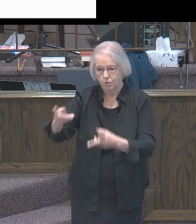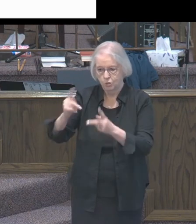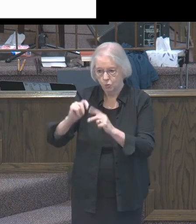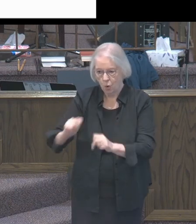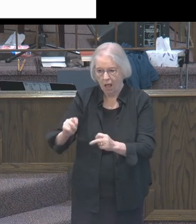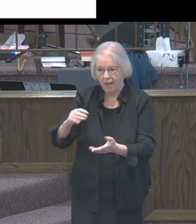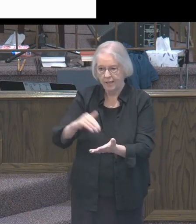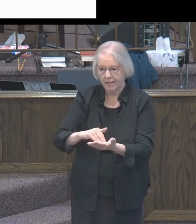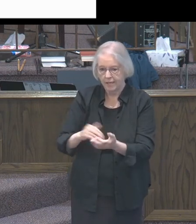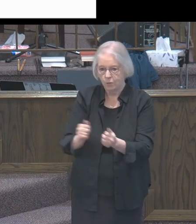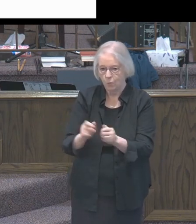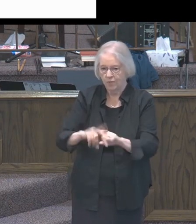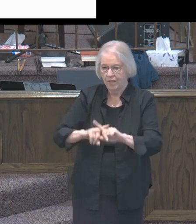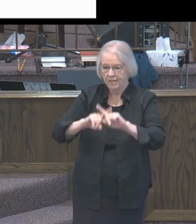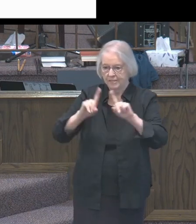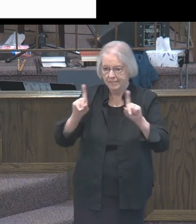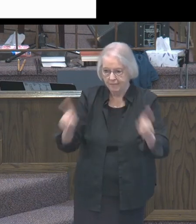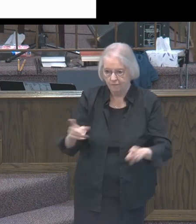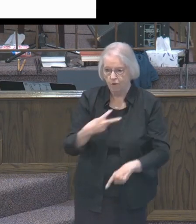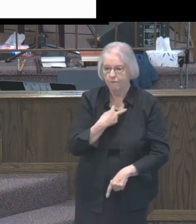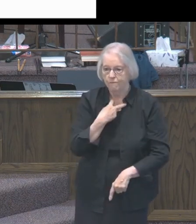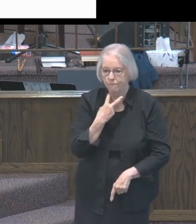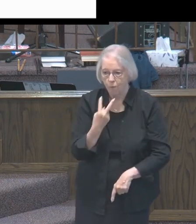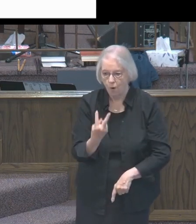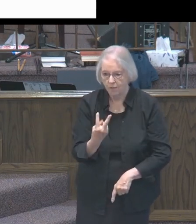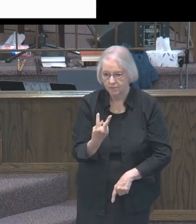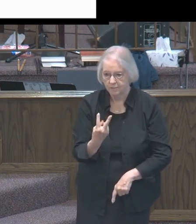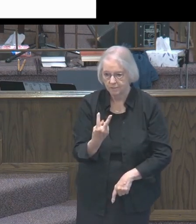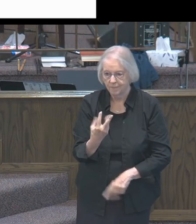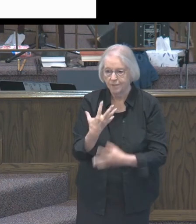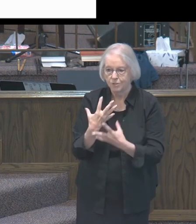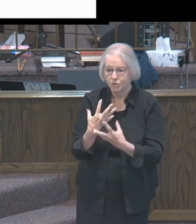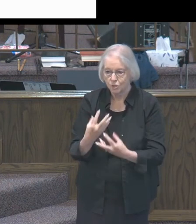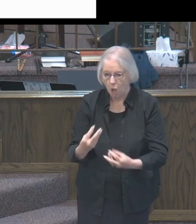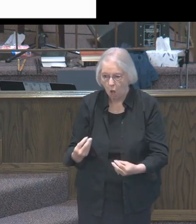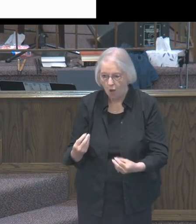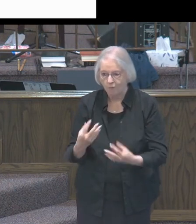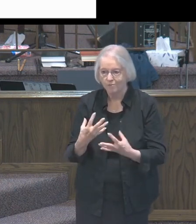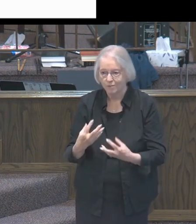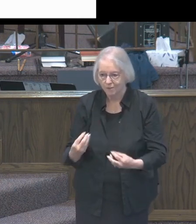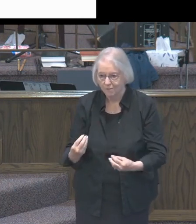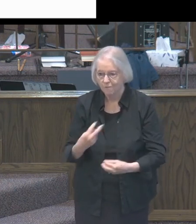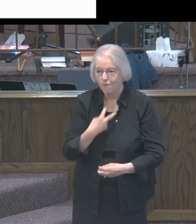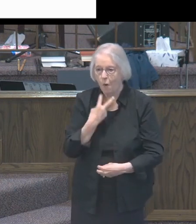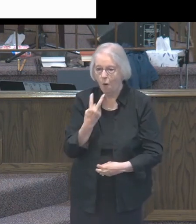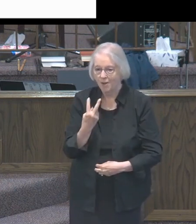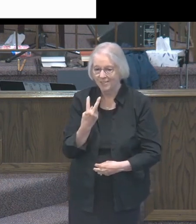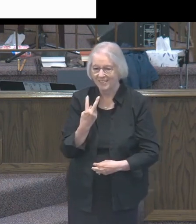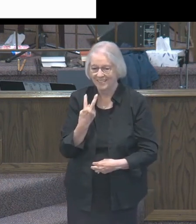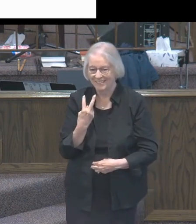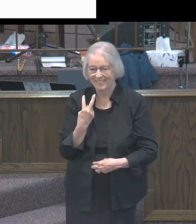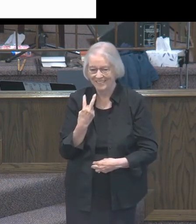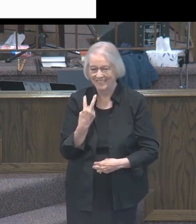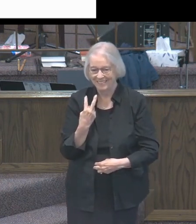But my tendencies are not that way. You see, so I have to do that, and I have to do that with the Holy Spirit's